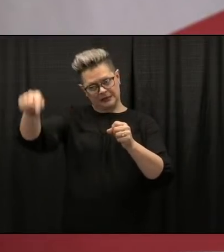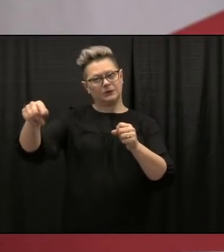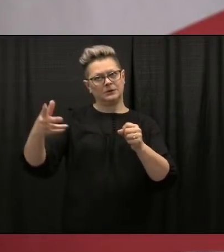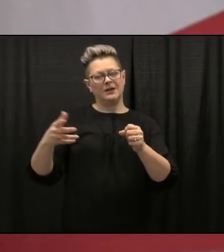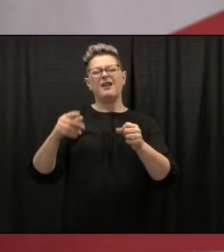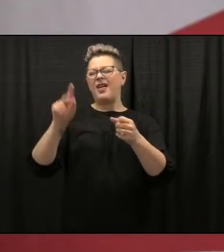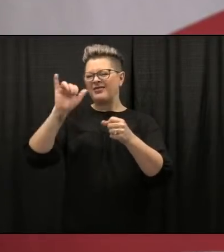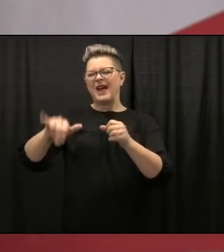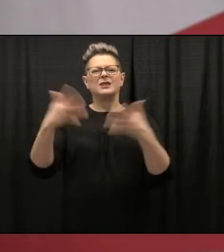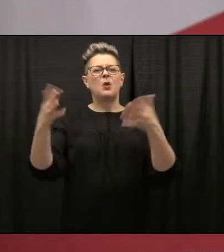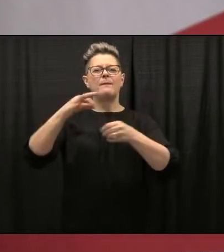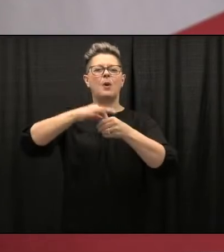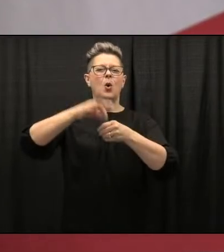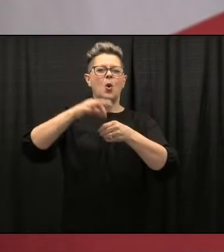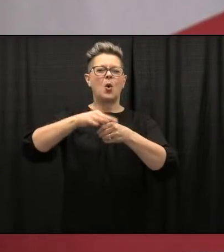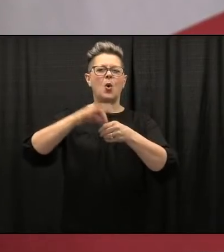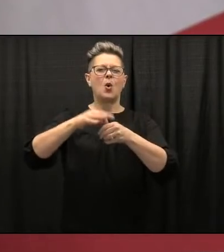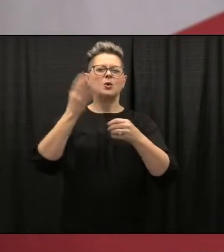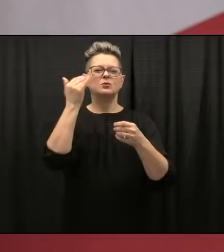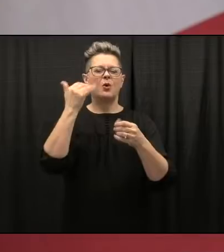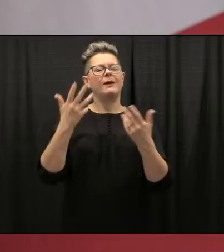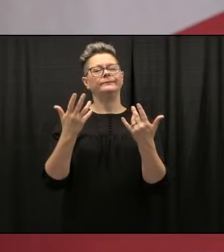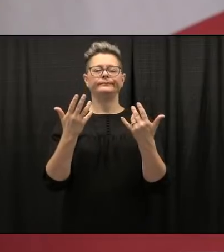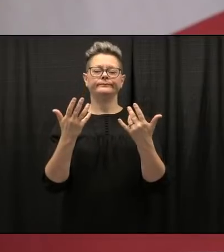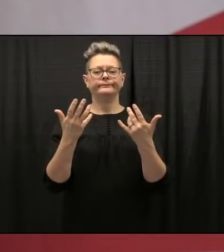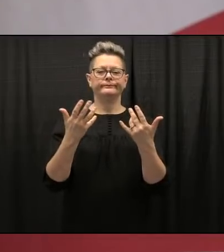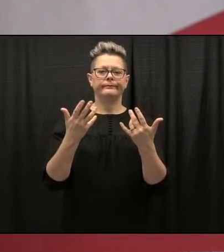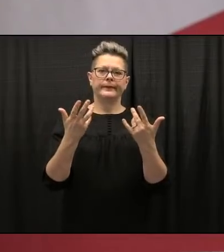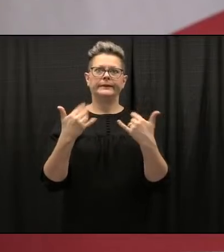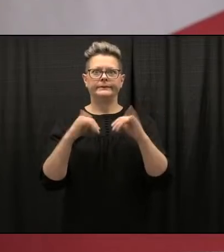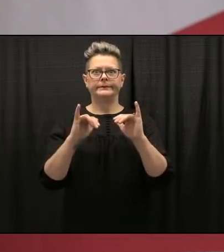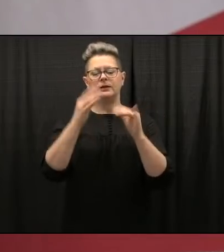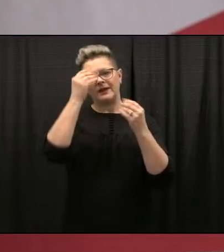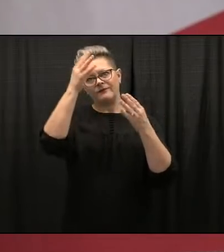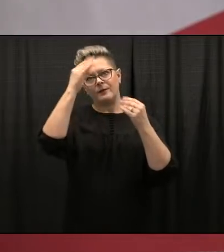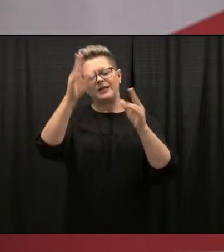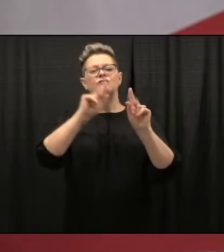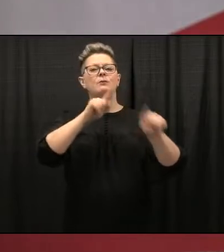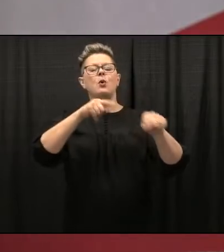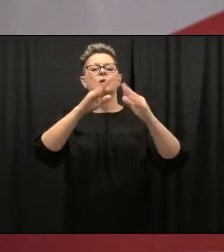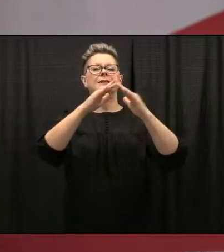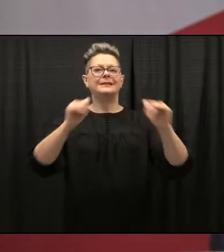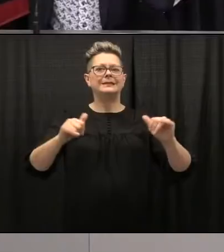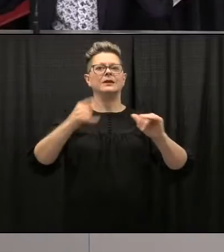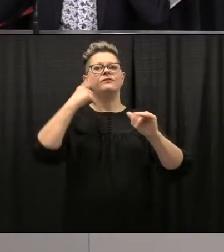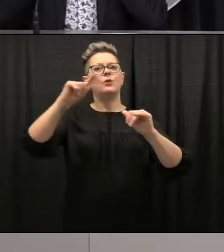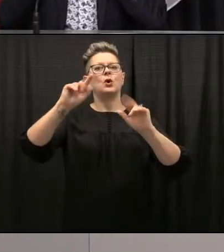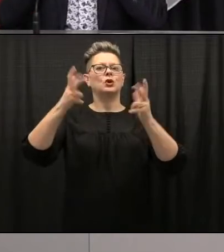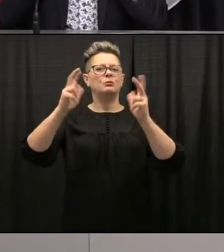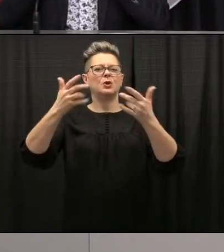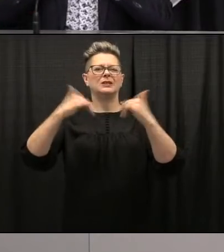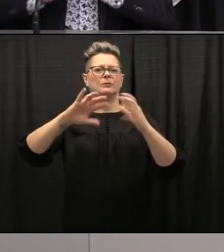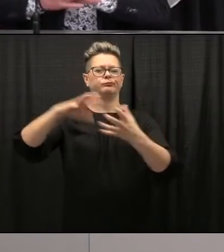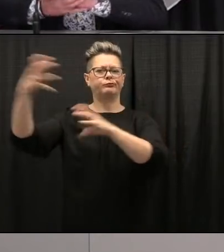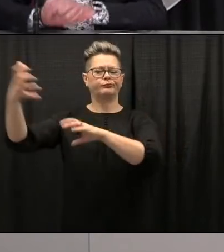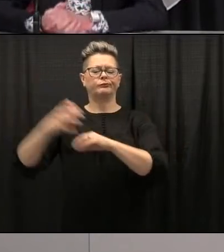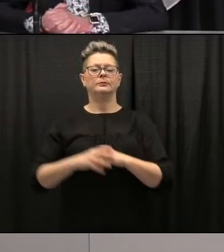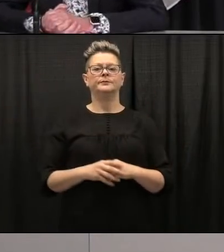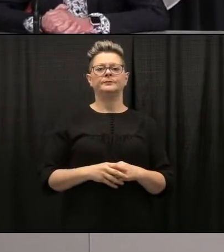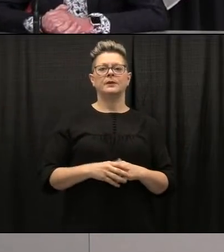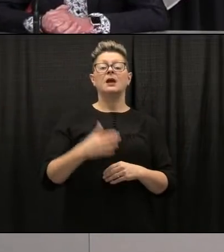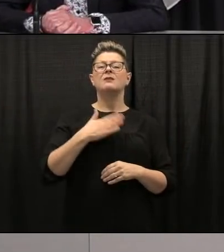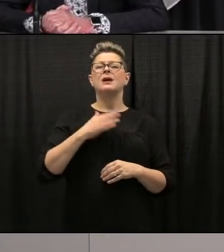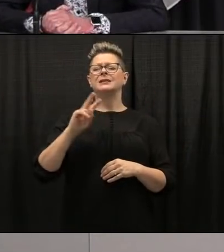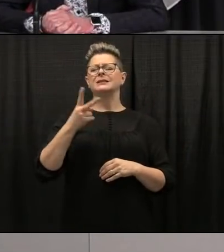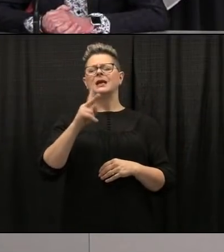pulls because of some impacts still on our data reporting systems. And my second question